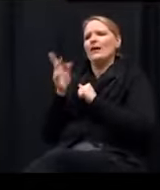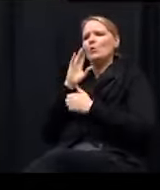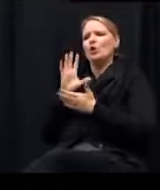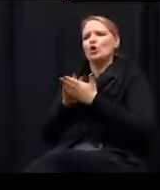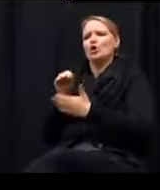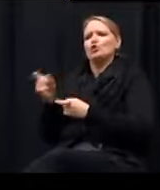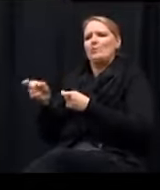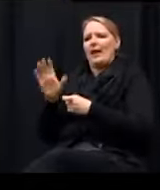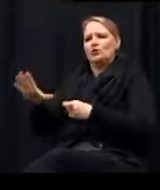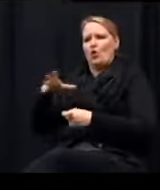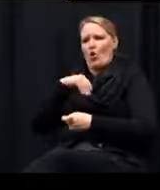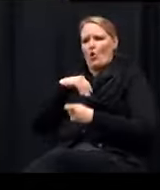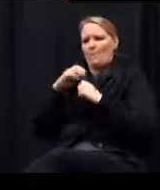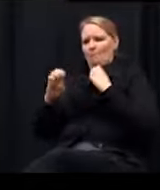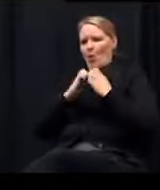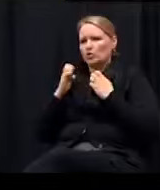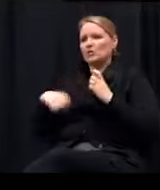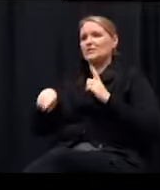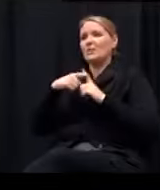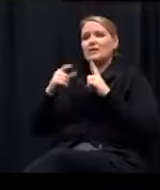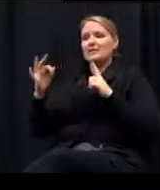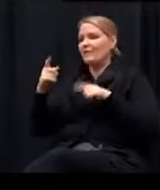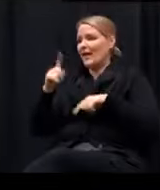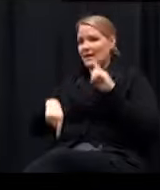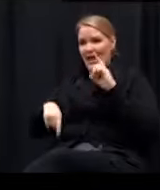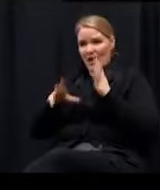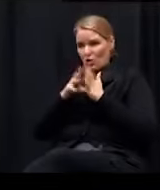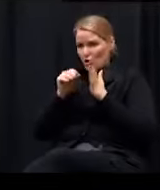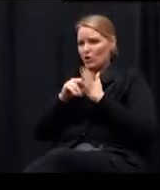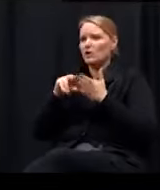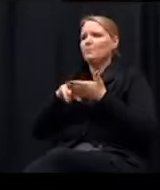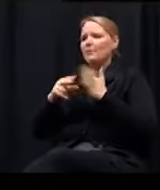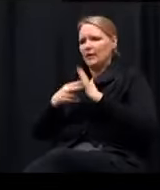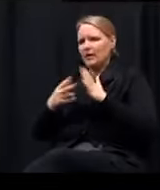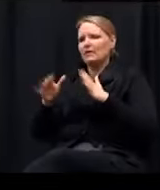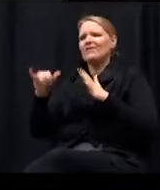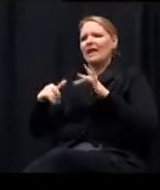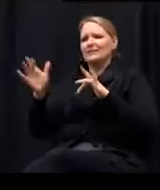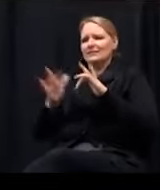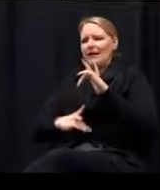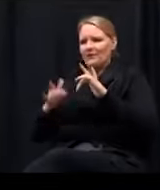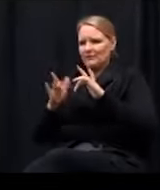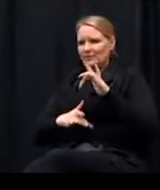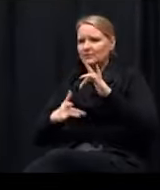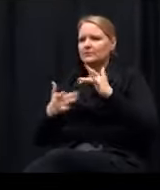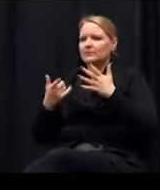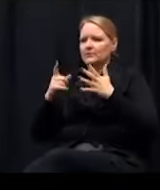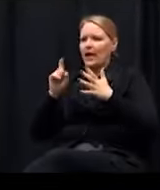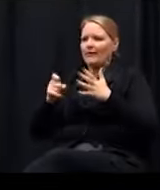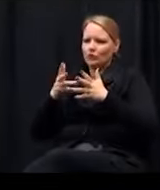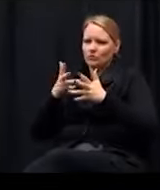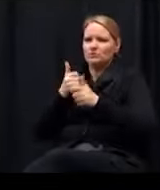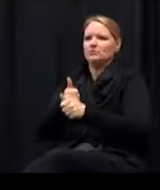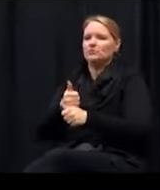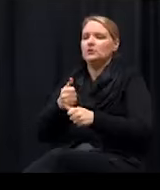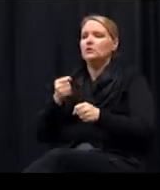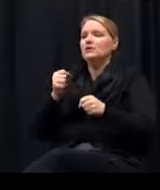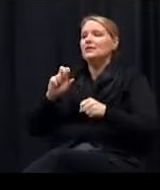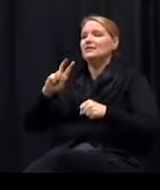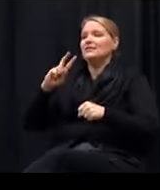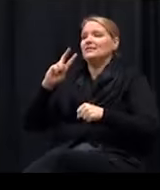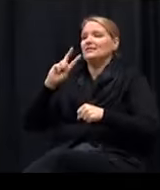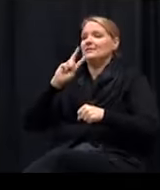to manage emotions. And if they don't, going back to that's where this deficit is going to be kind of coming back in. And then the second